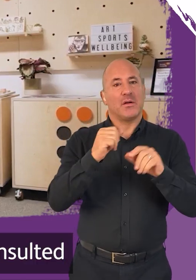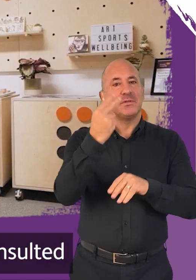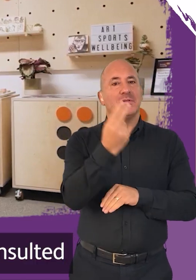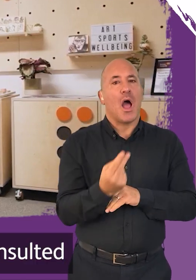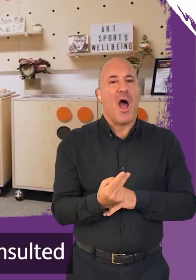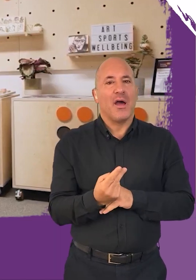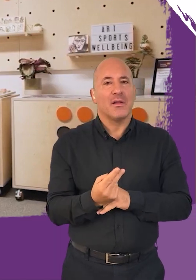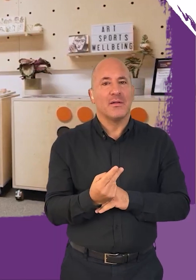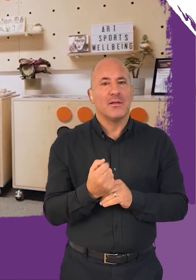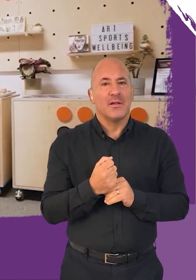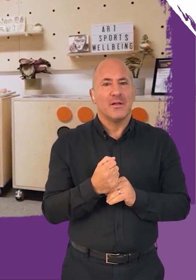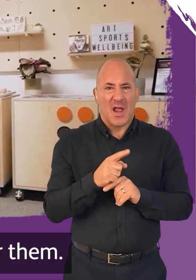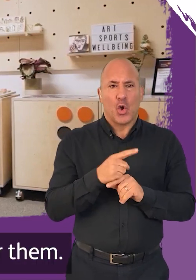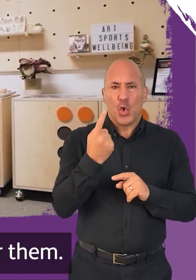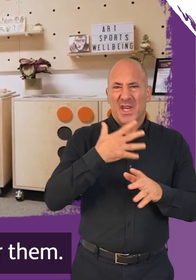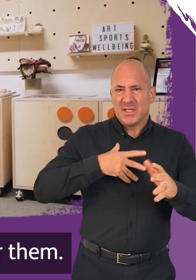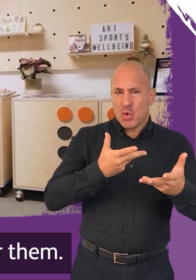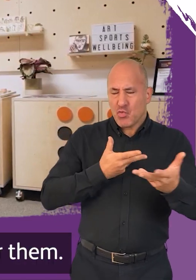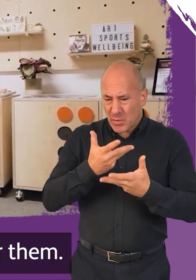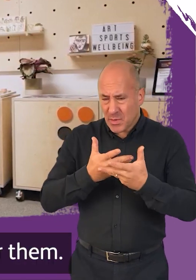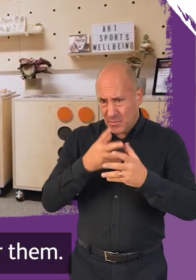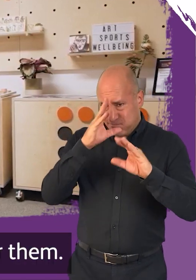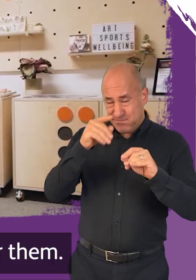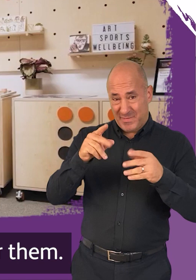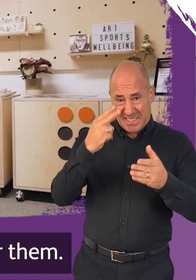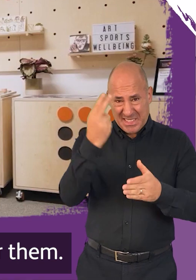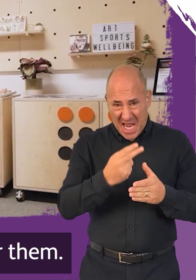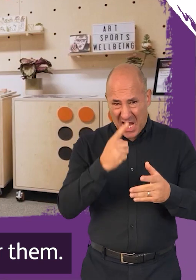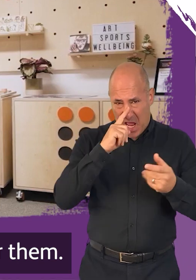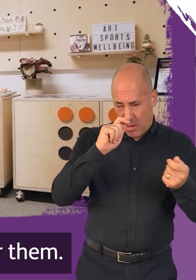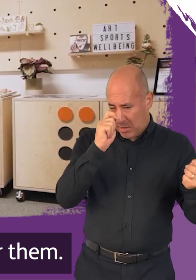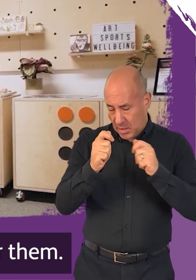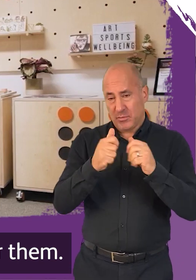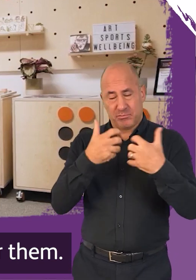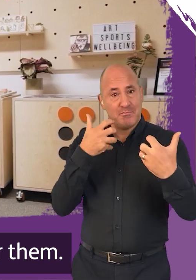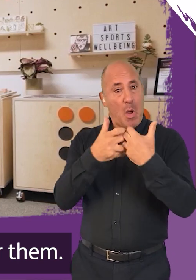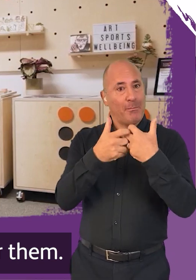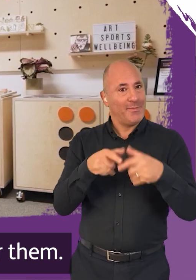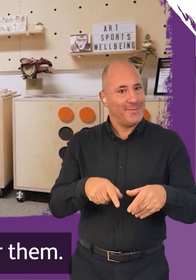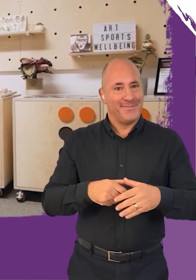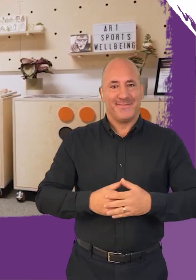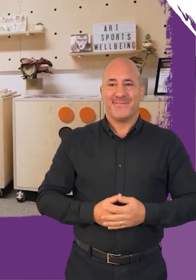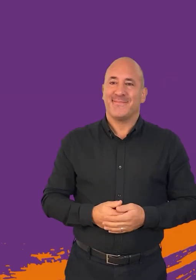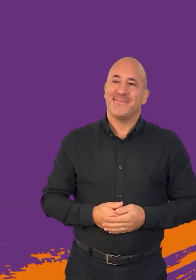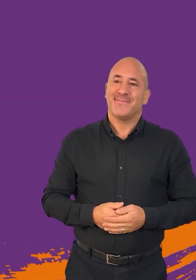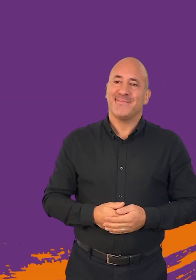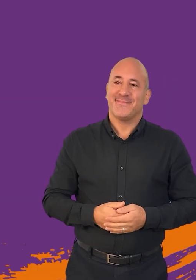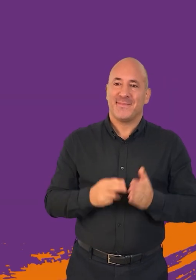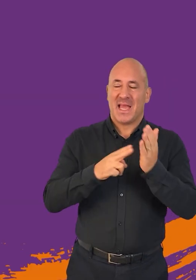need to be consulted can interpret the designs in a way that is meaningful for them.